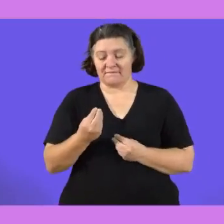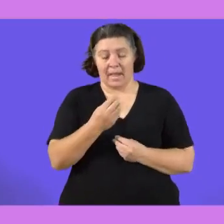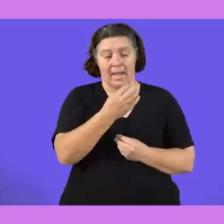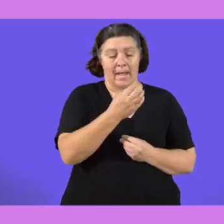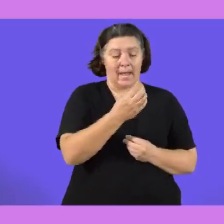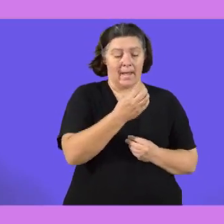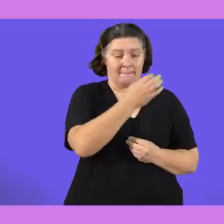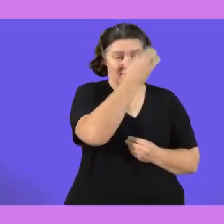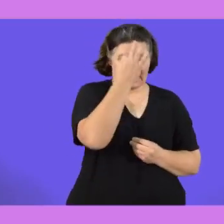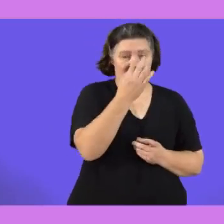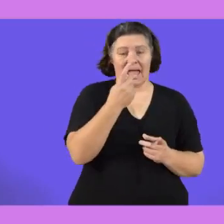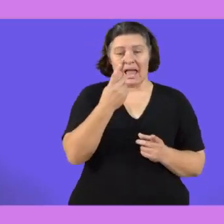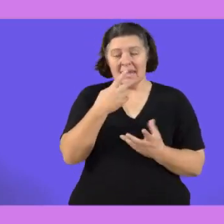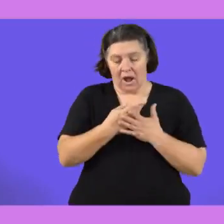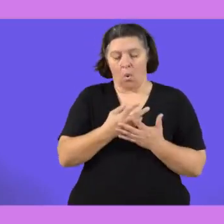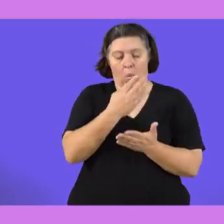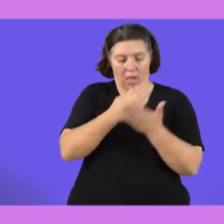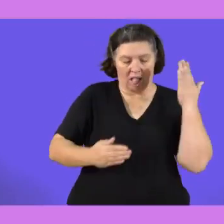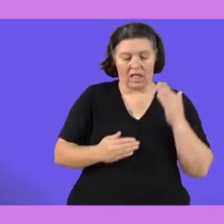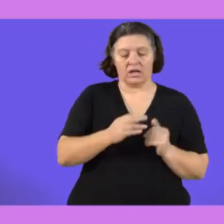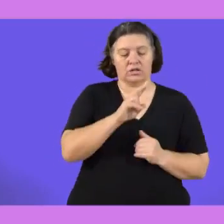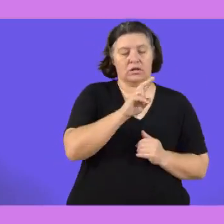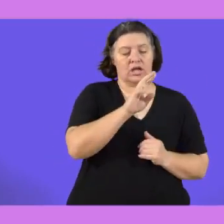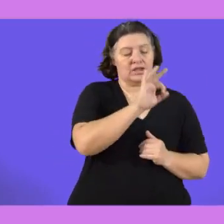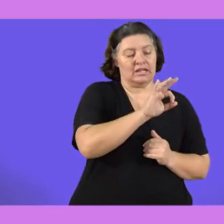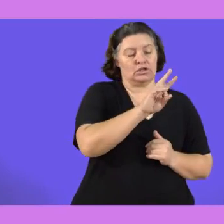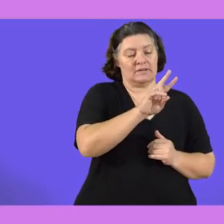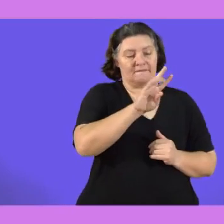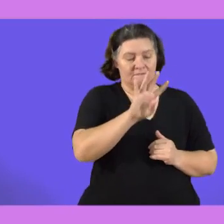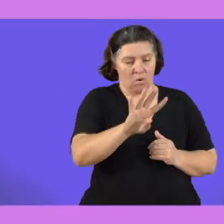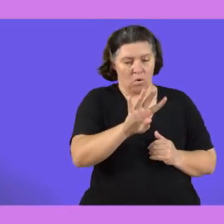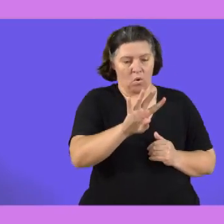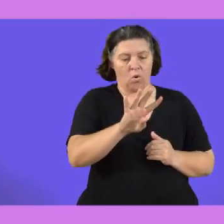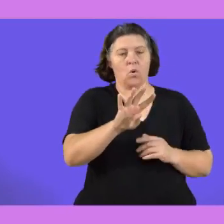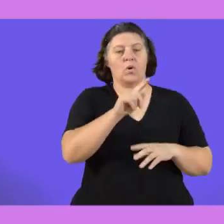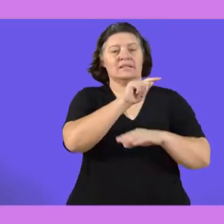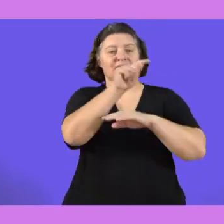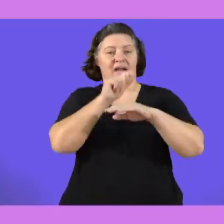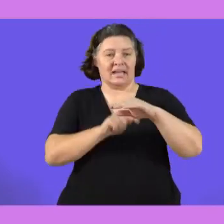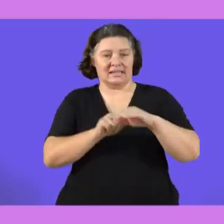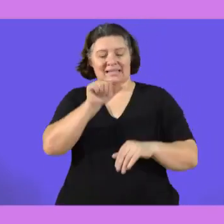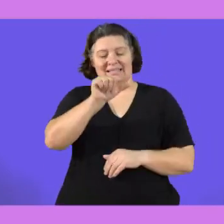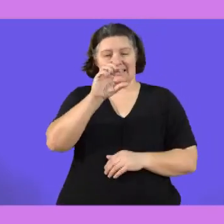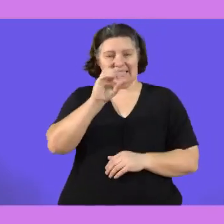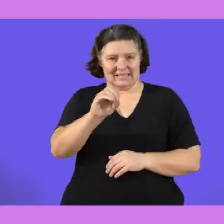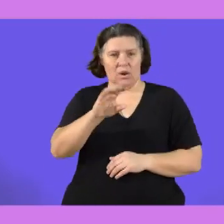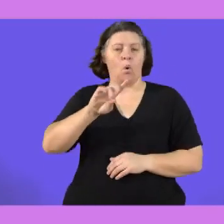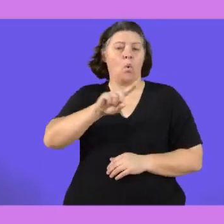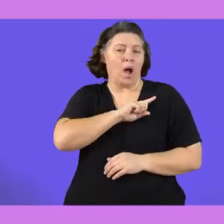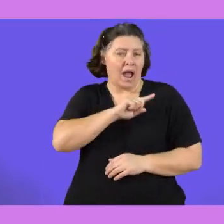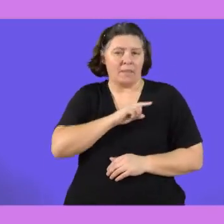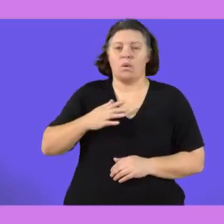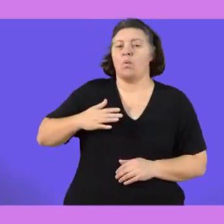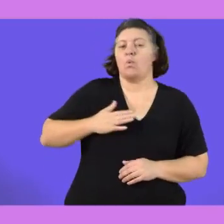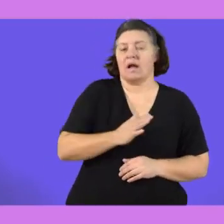all, I'm going to take my 324 minutes, and I will divide that by 60, because I'm moving